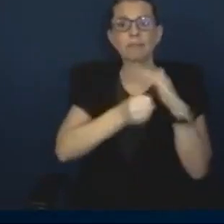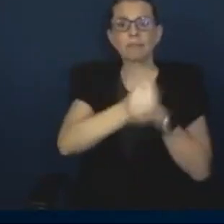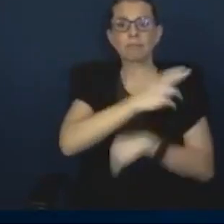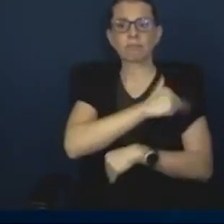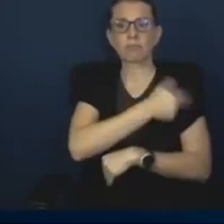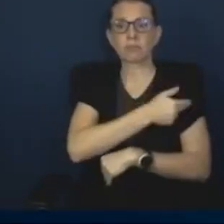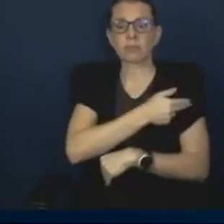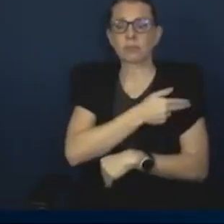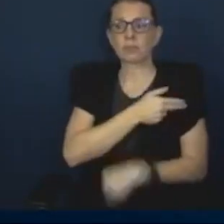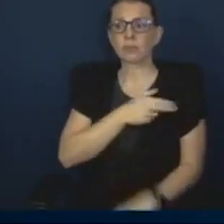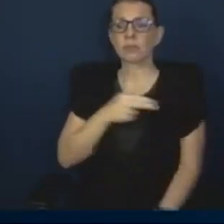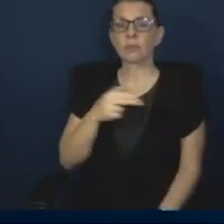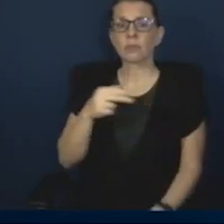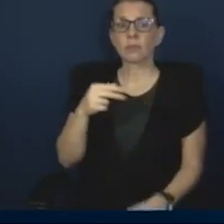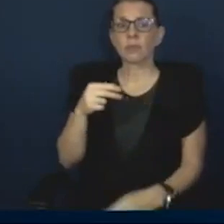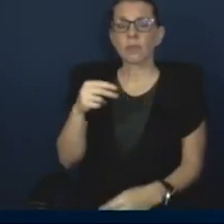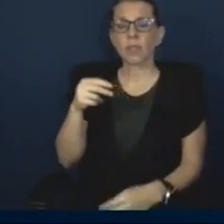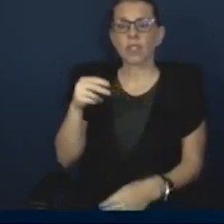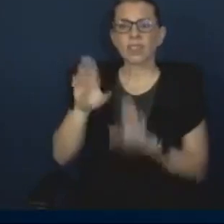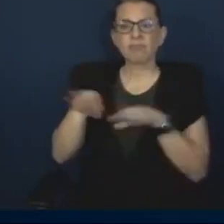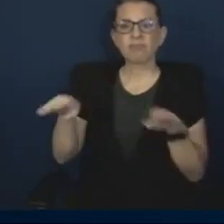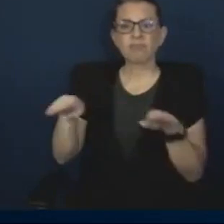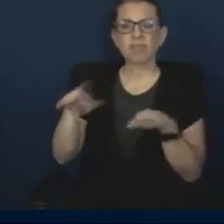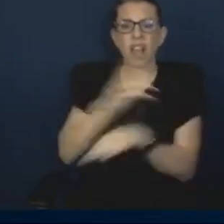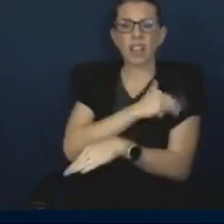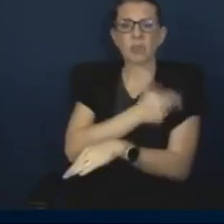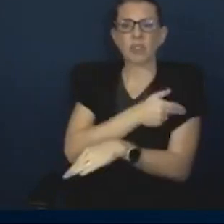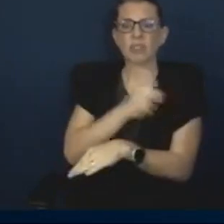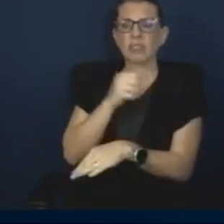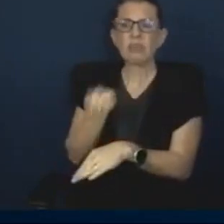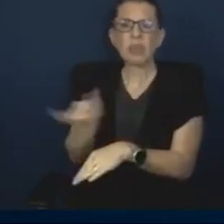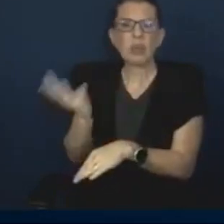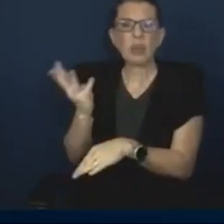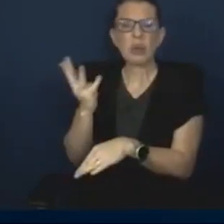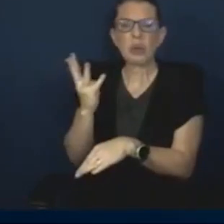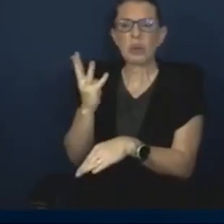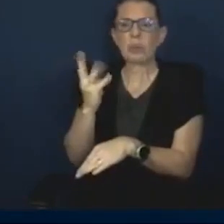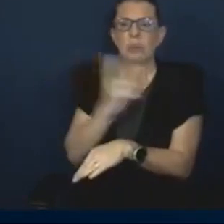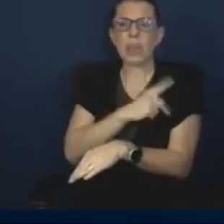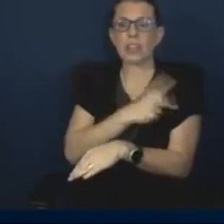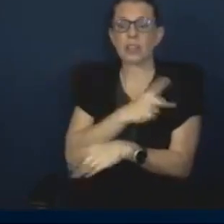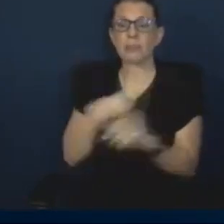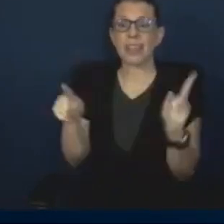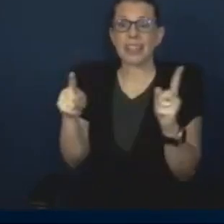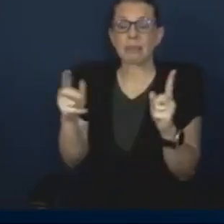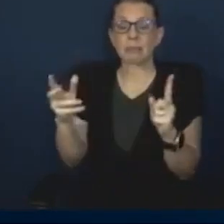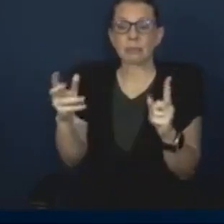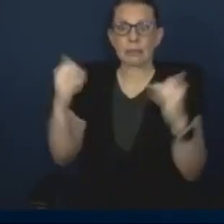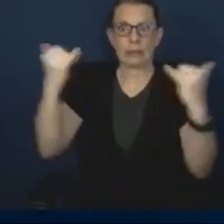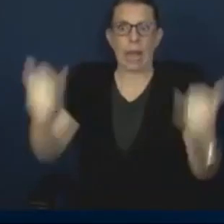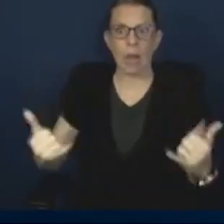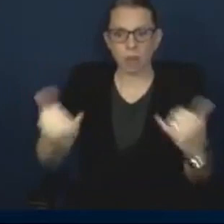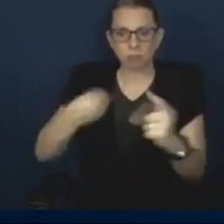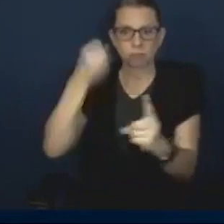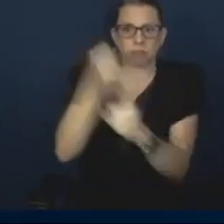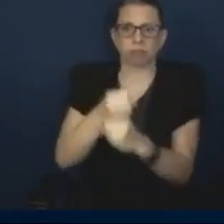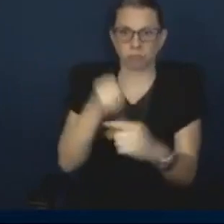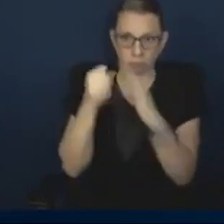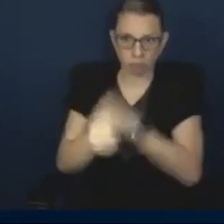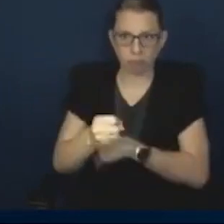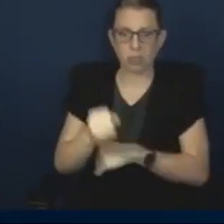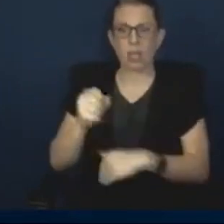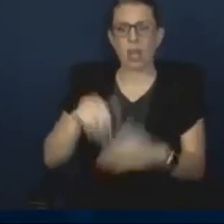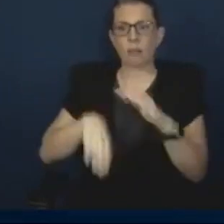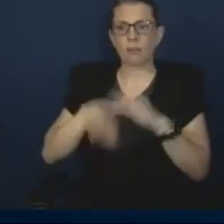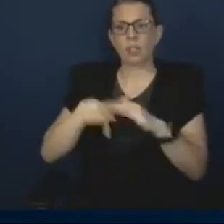agreement with really didn't have very many COVID patients. Now they have a lot, and relative to them. They got the 22 or 25 patients.